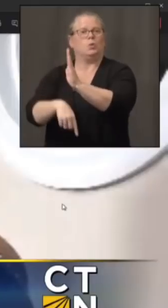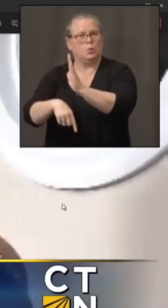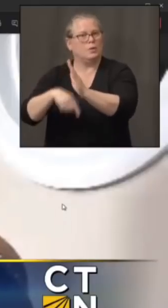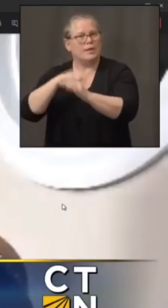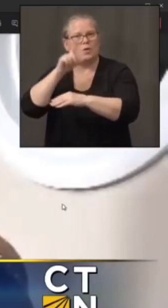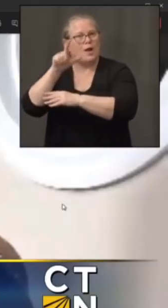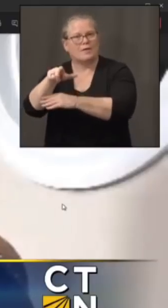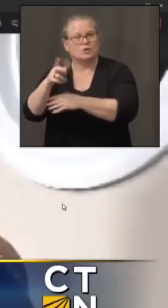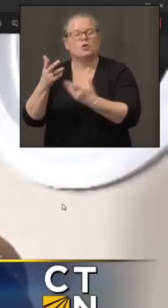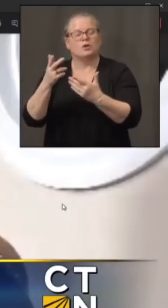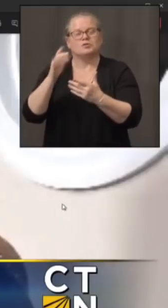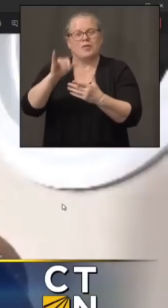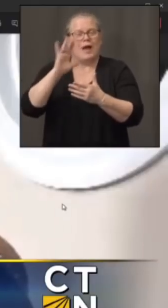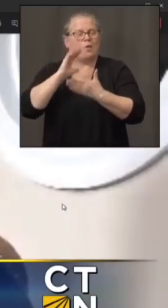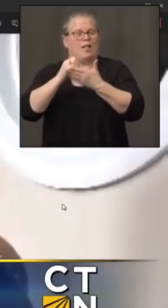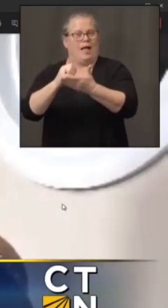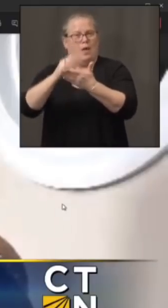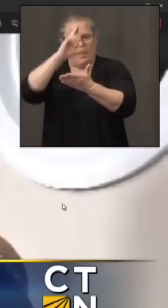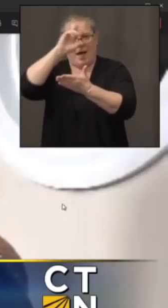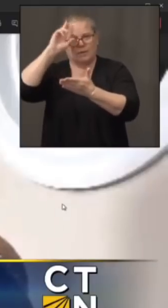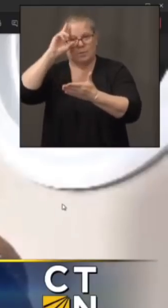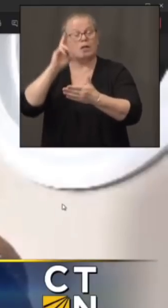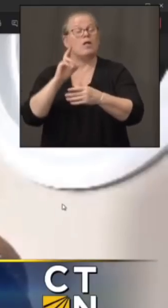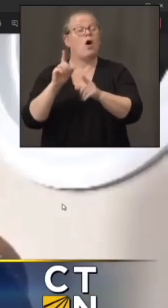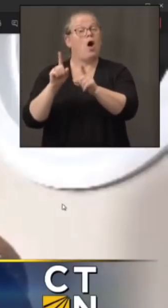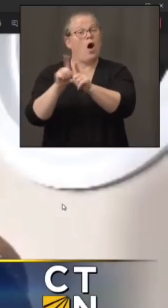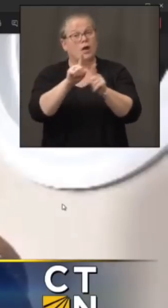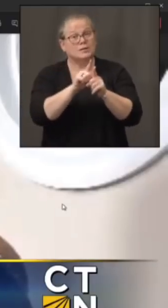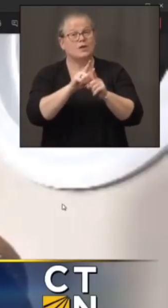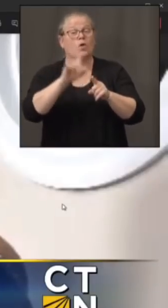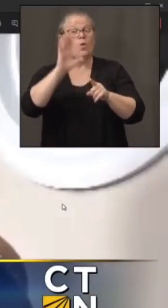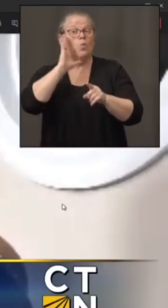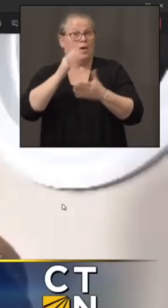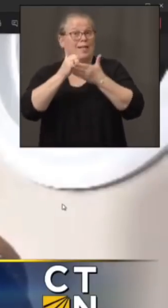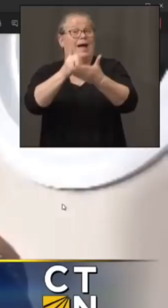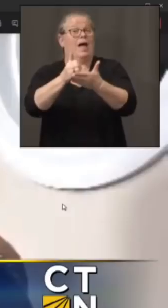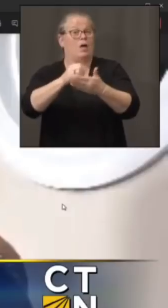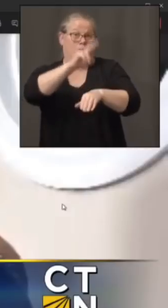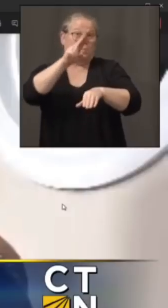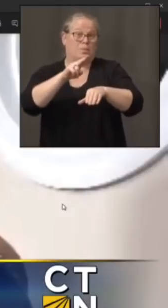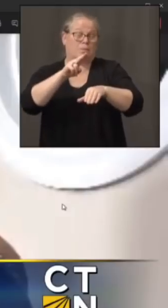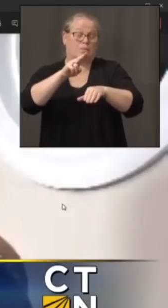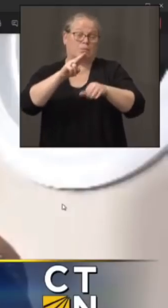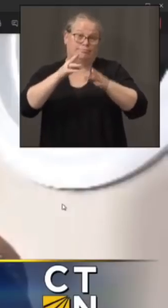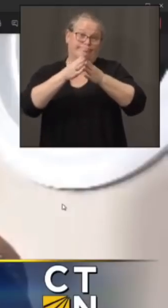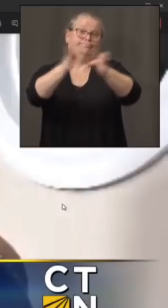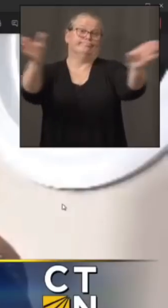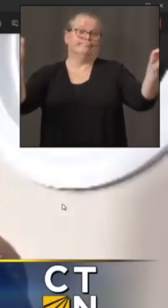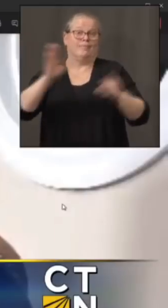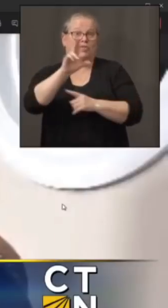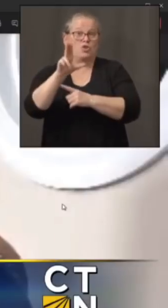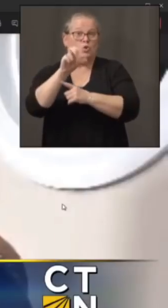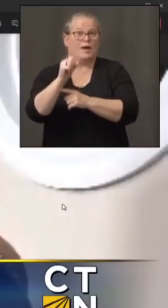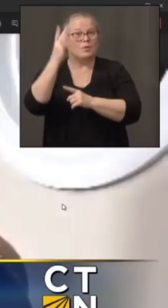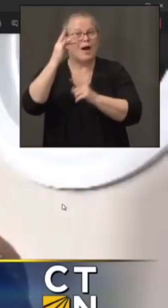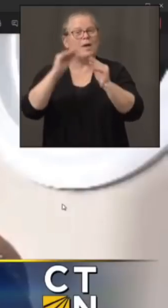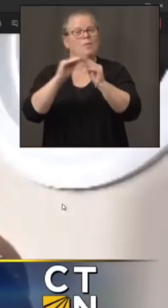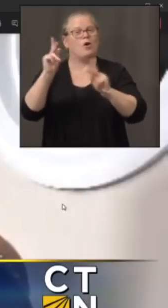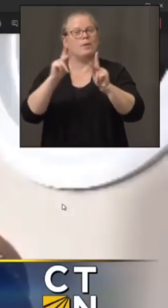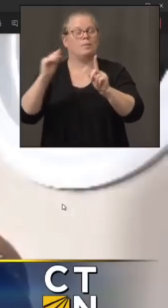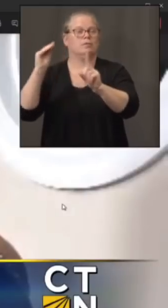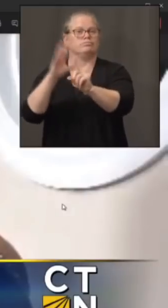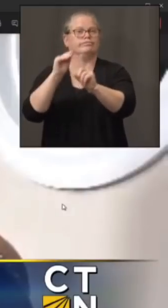by the fact that we're going to infect a whole lot more people. And so even though the mortality rate from COVID might be declining and